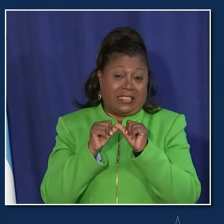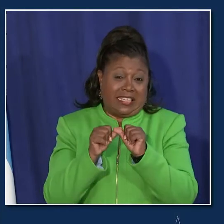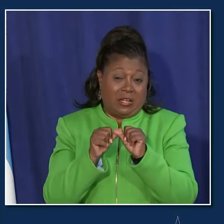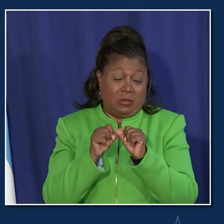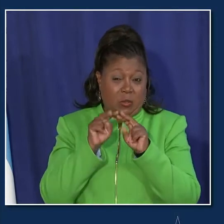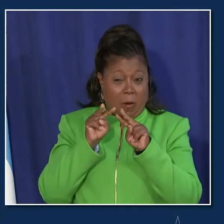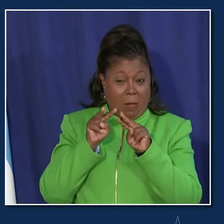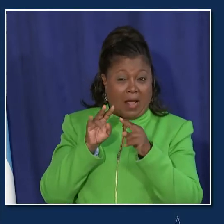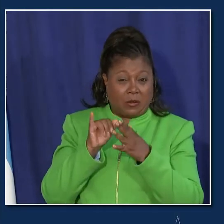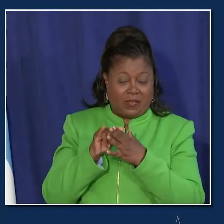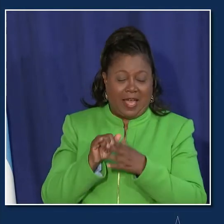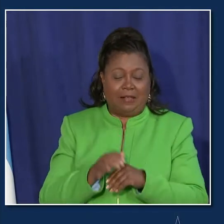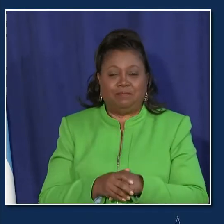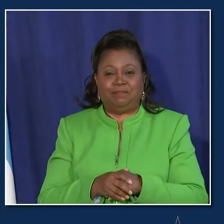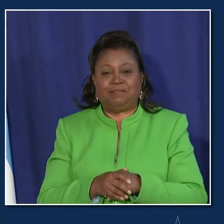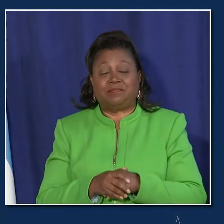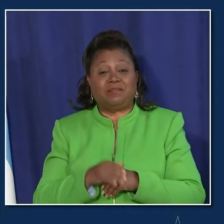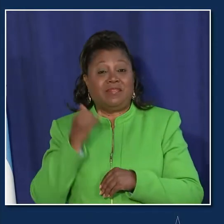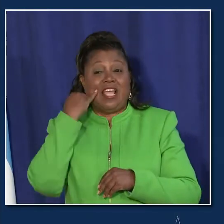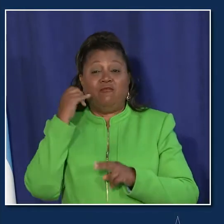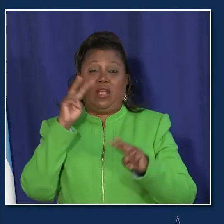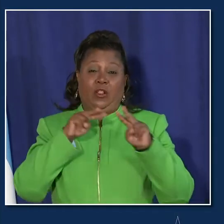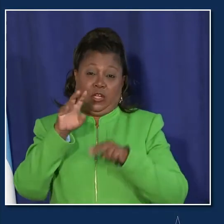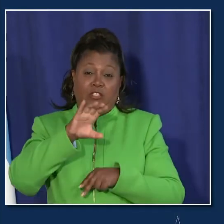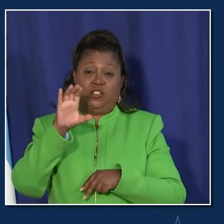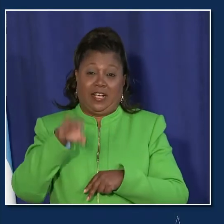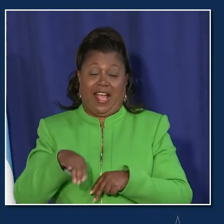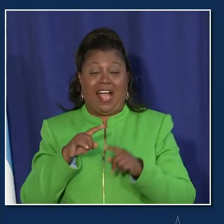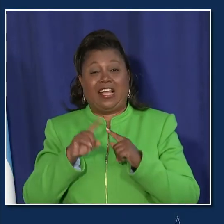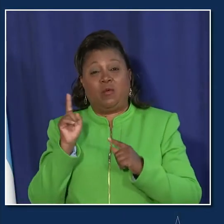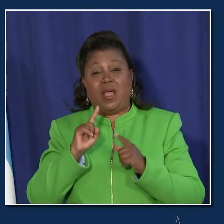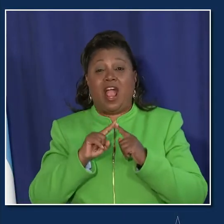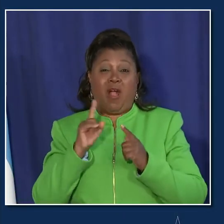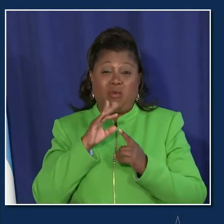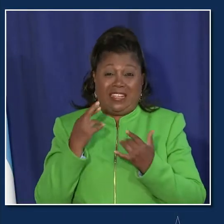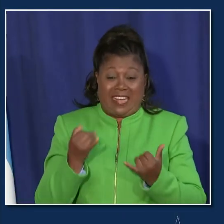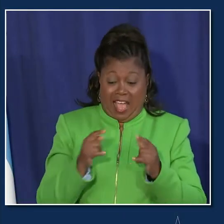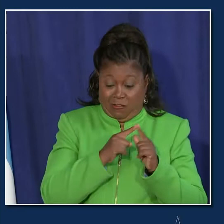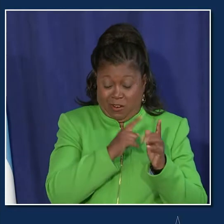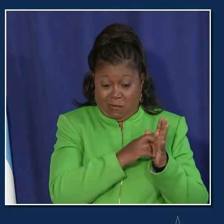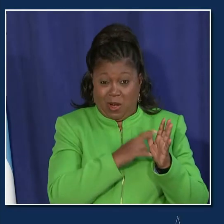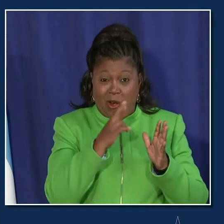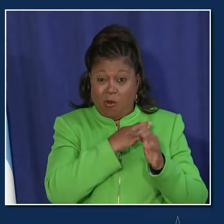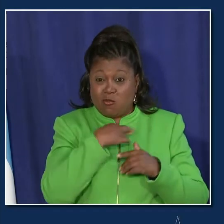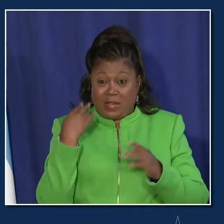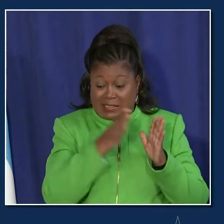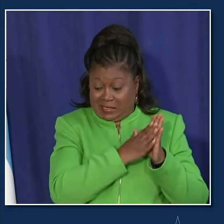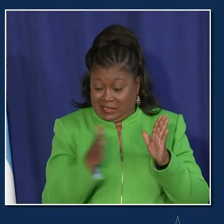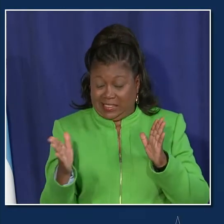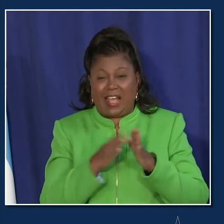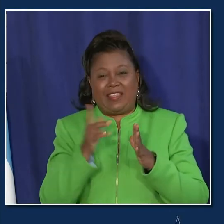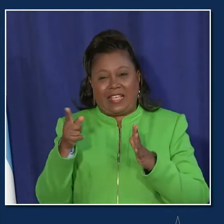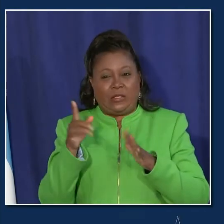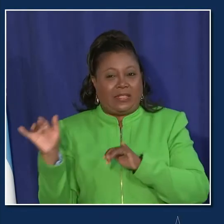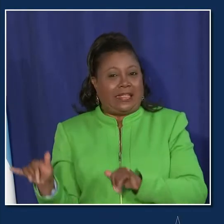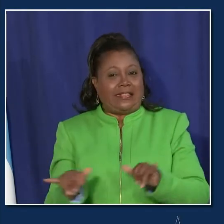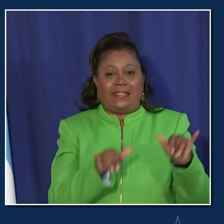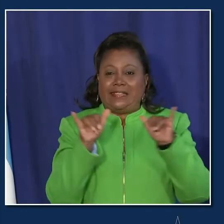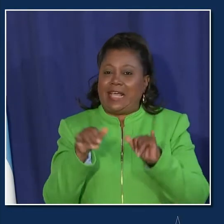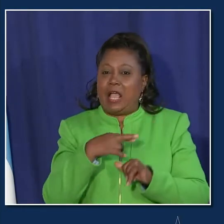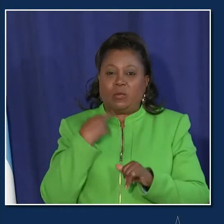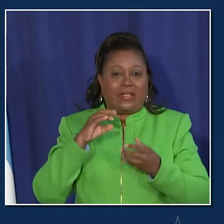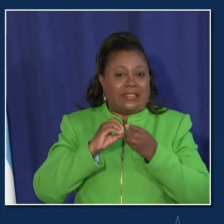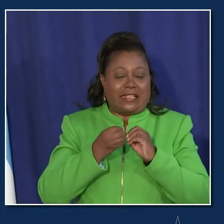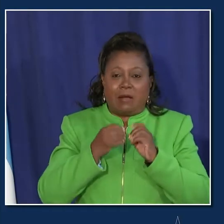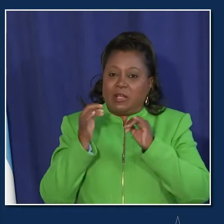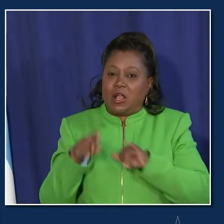to monitor this. If we look at Chicago and where are we now from a risk perspective, so these are the same risk